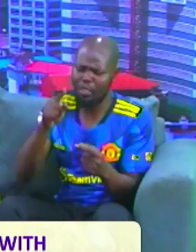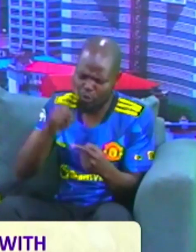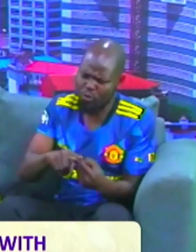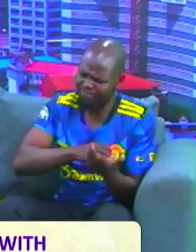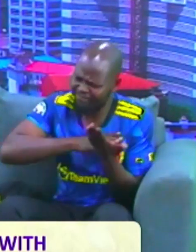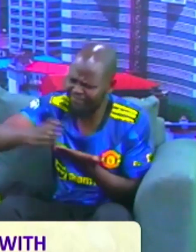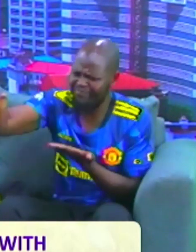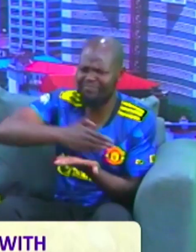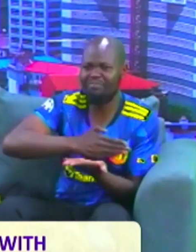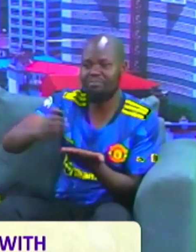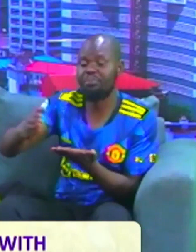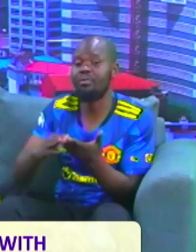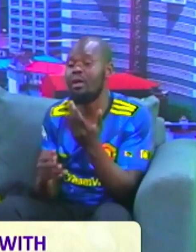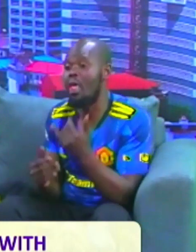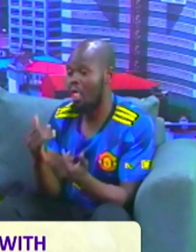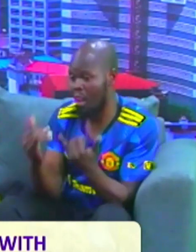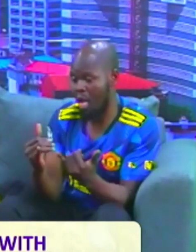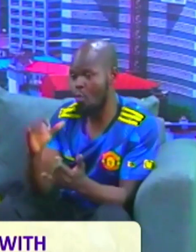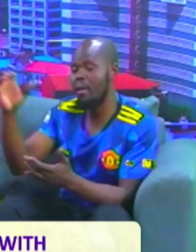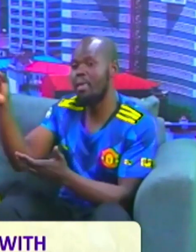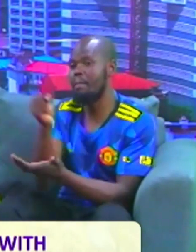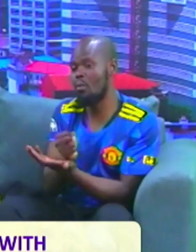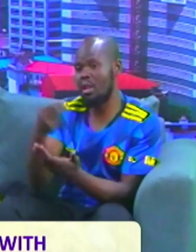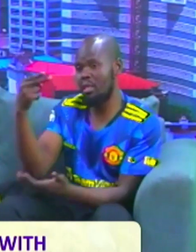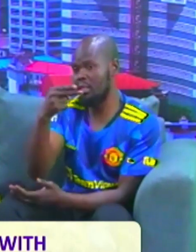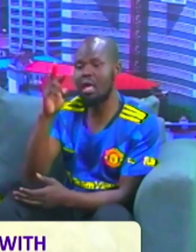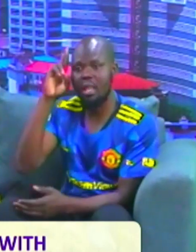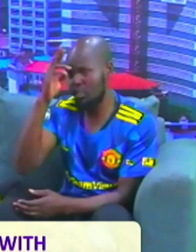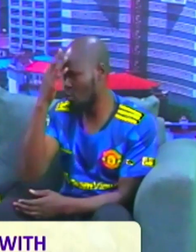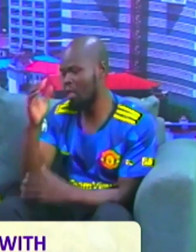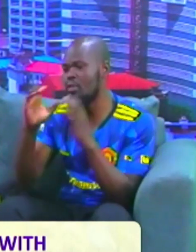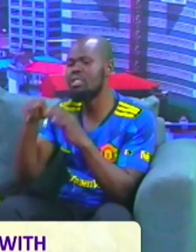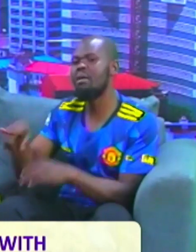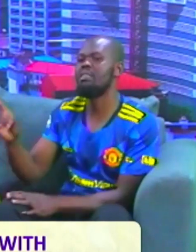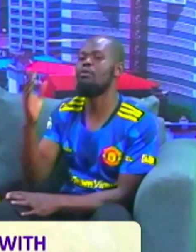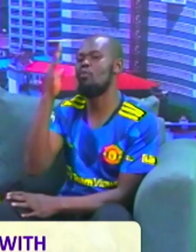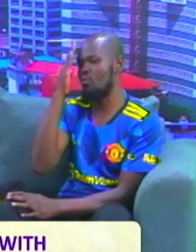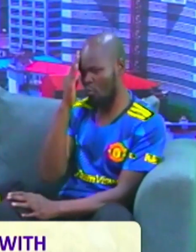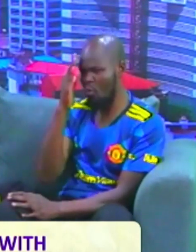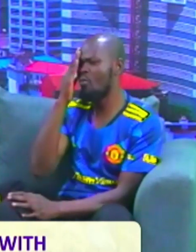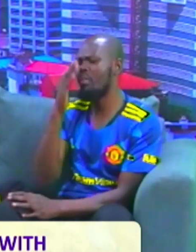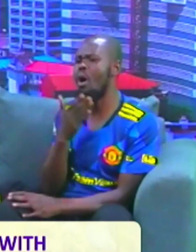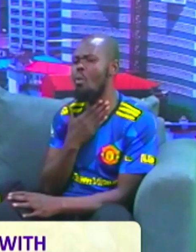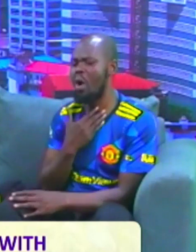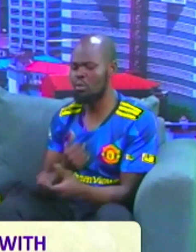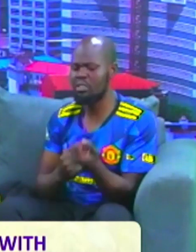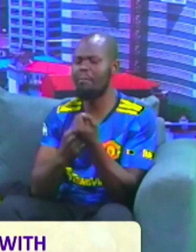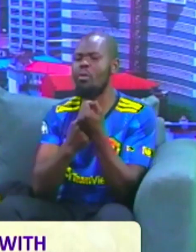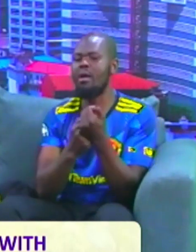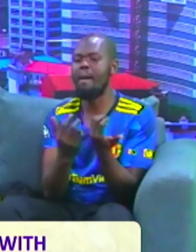the, with the center and to create help for Rashford as well. I think